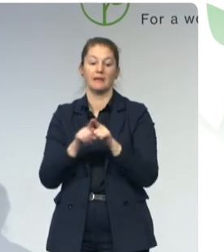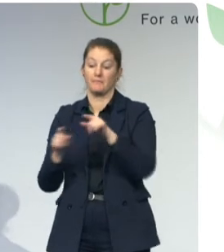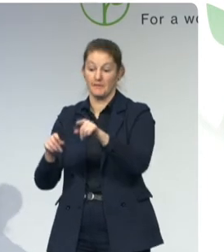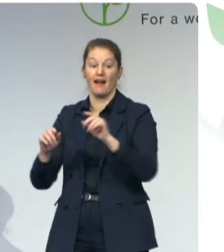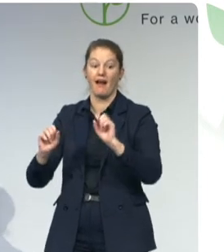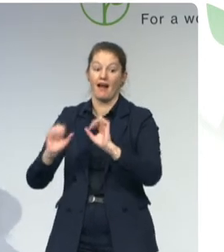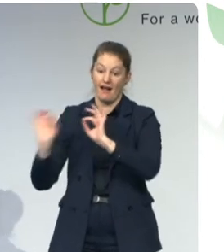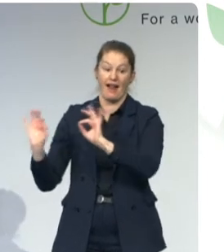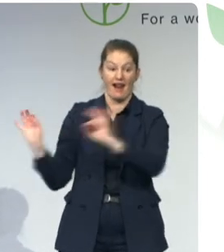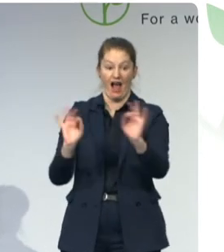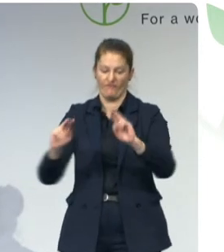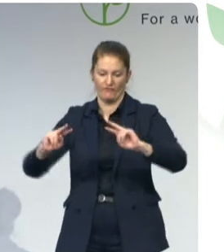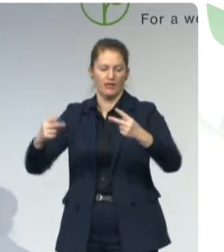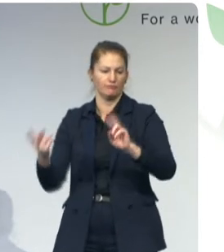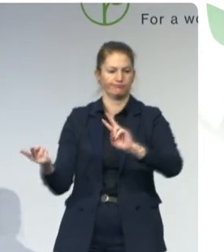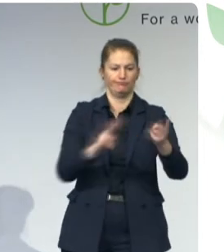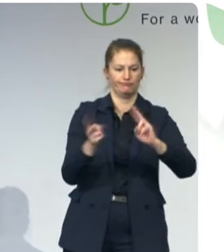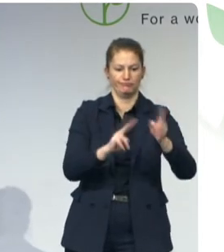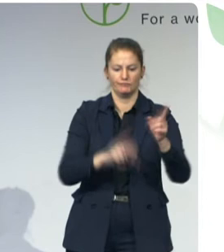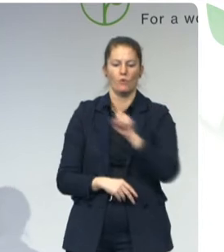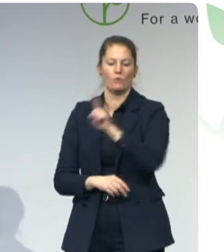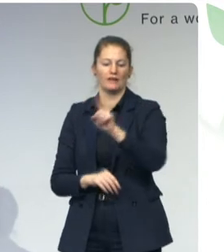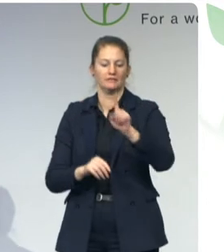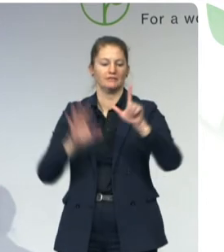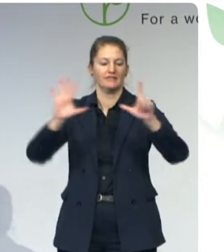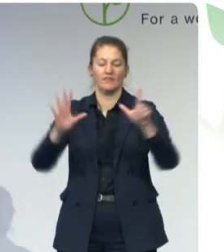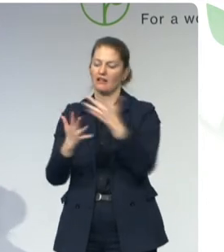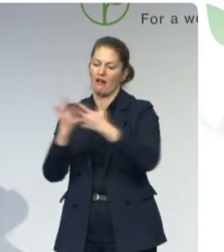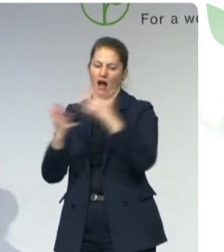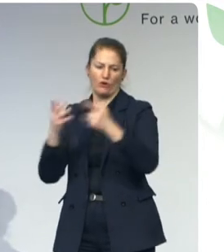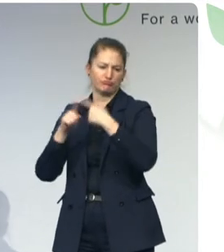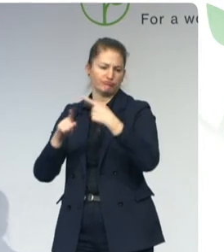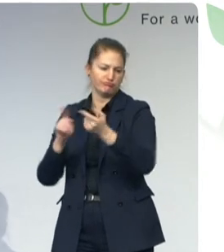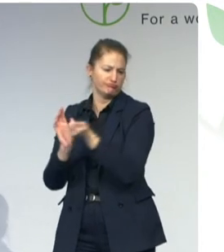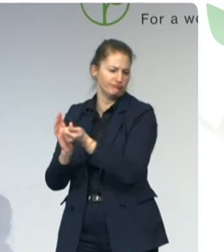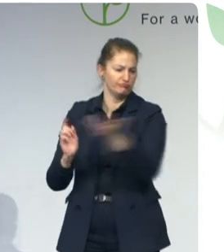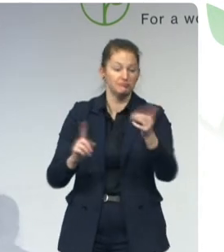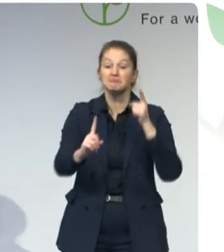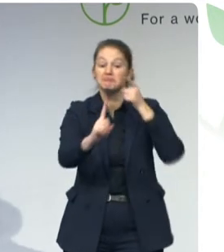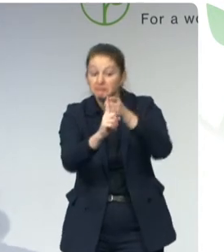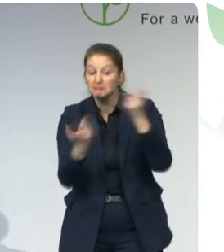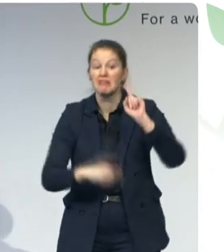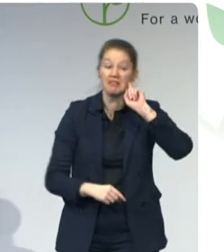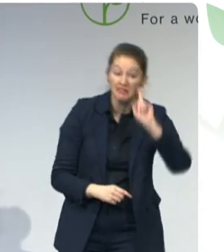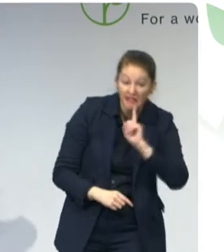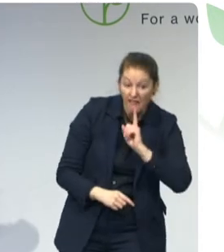languages. The service targets deaf students or those with other hearing impairments.